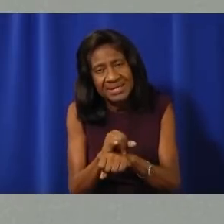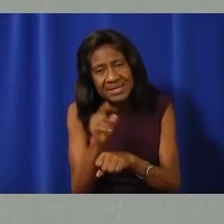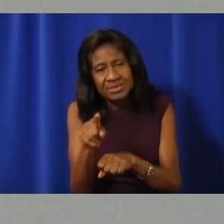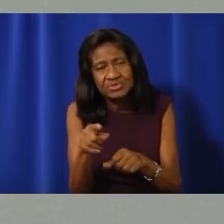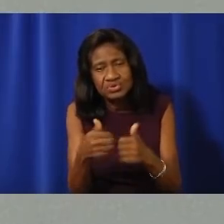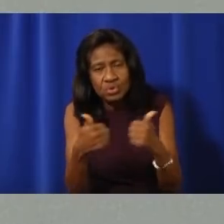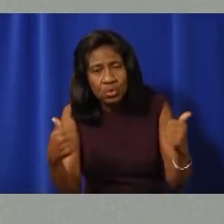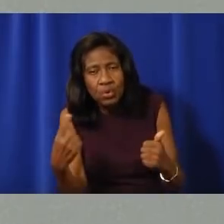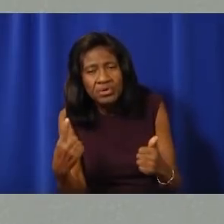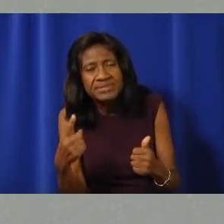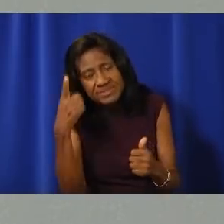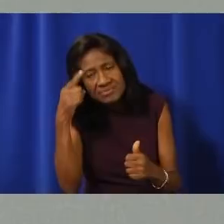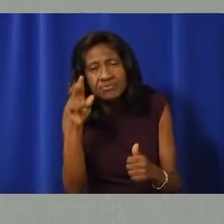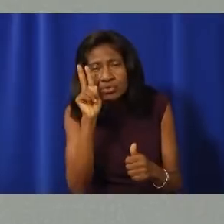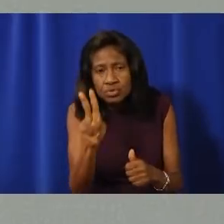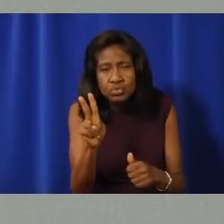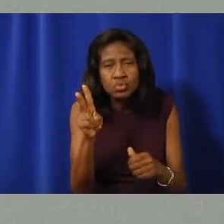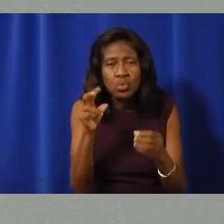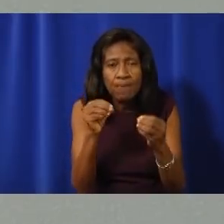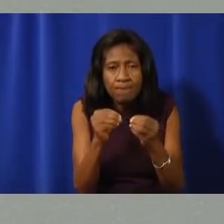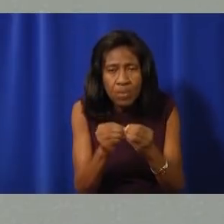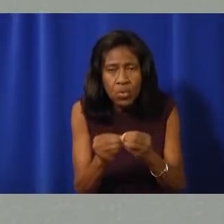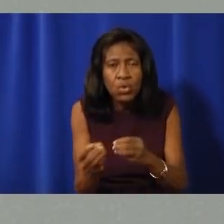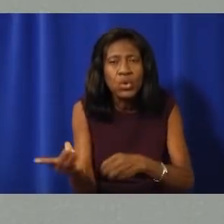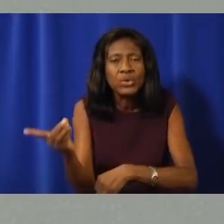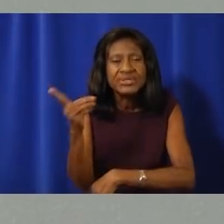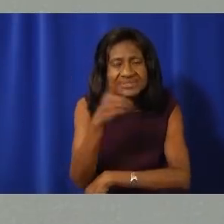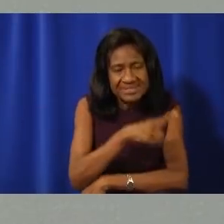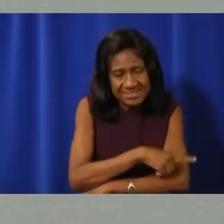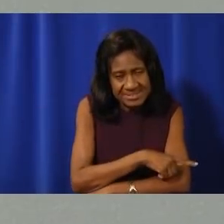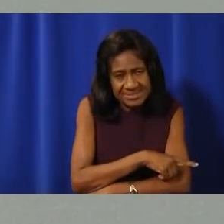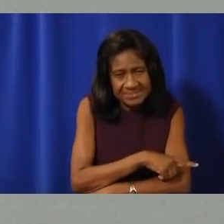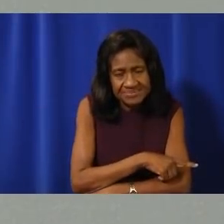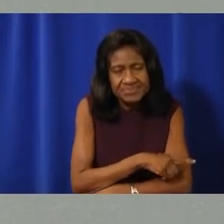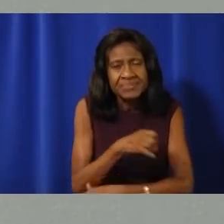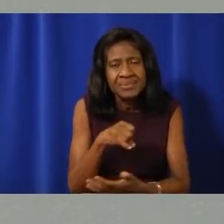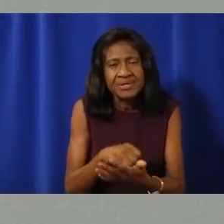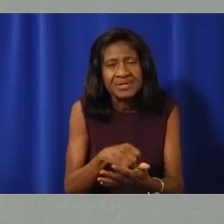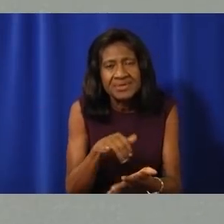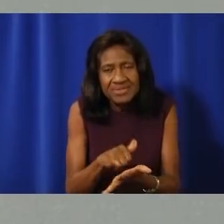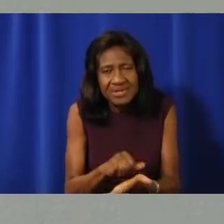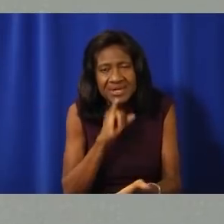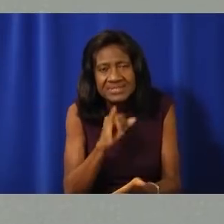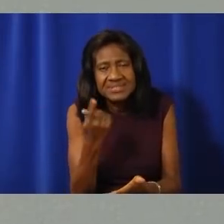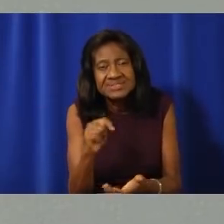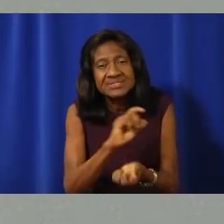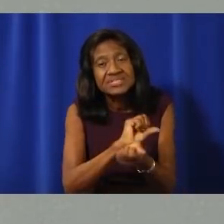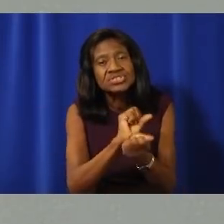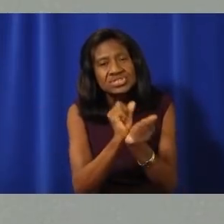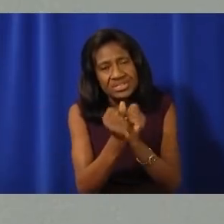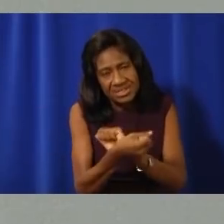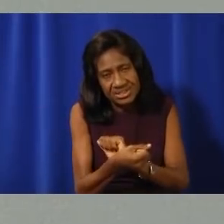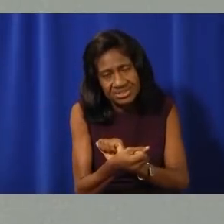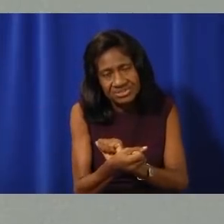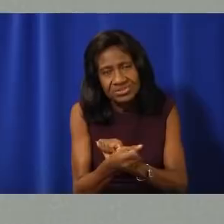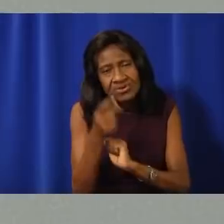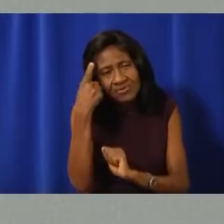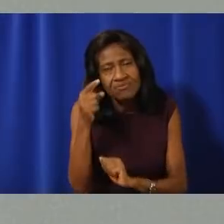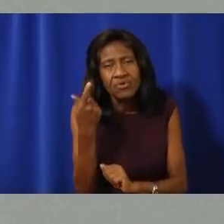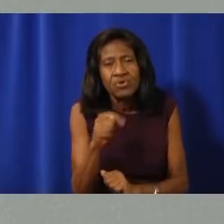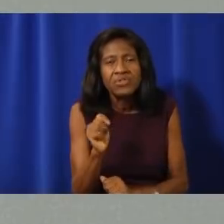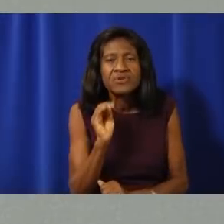is the proposal there, which will be reflected in new regulations going forward.